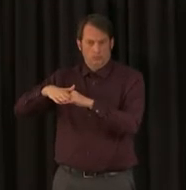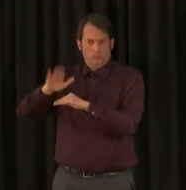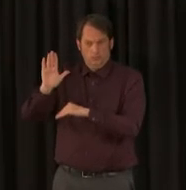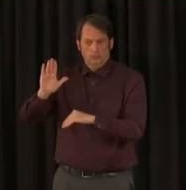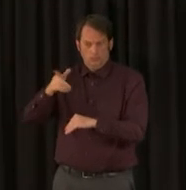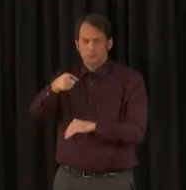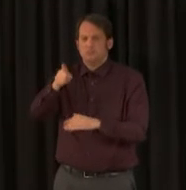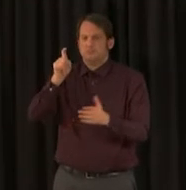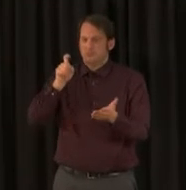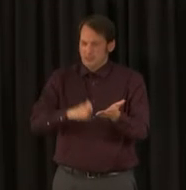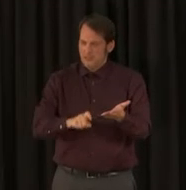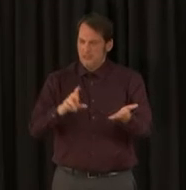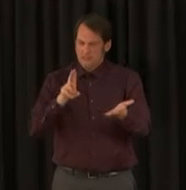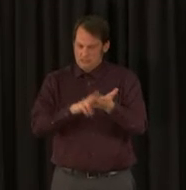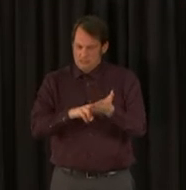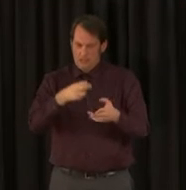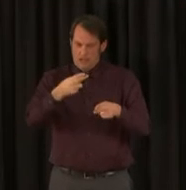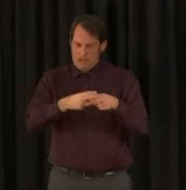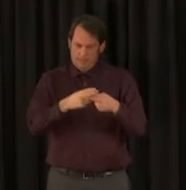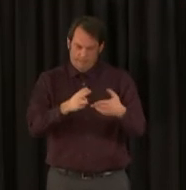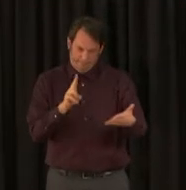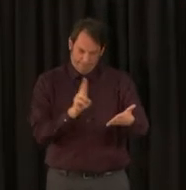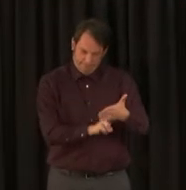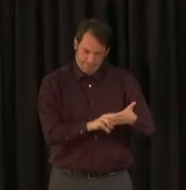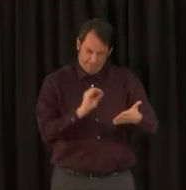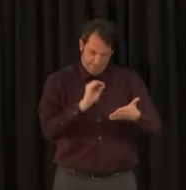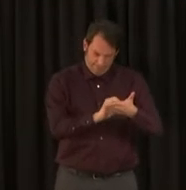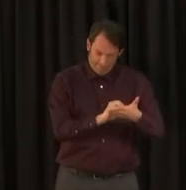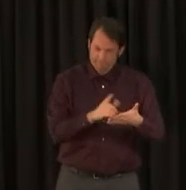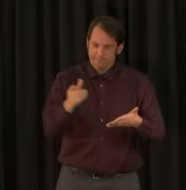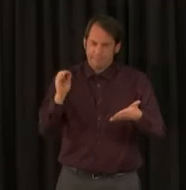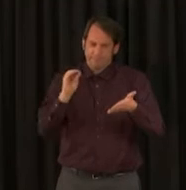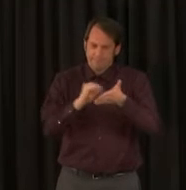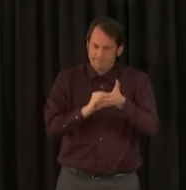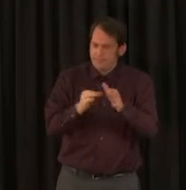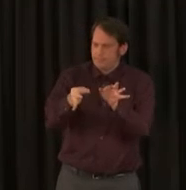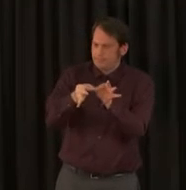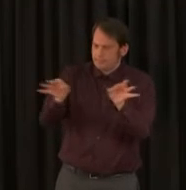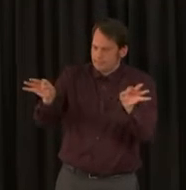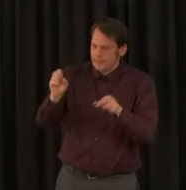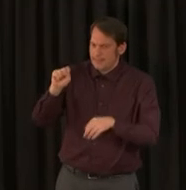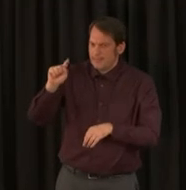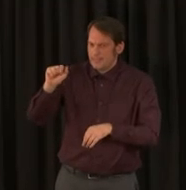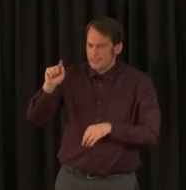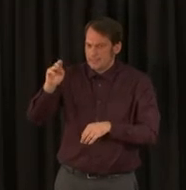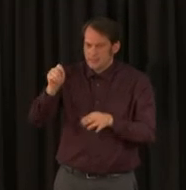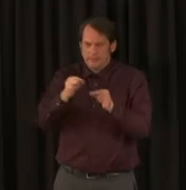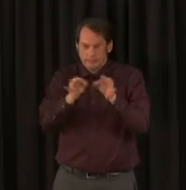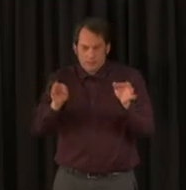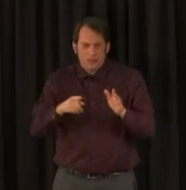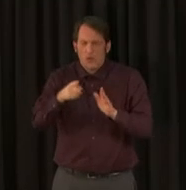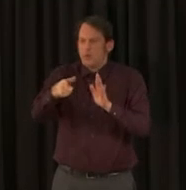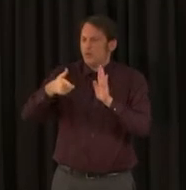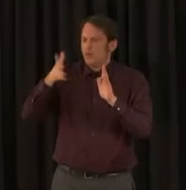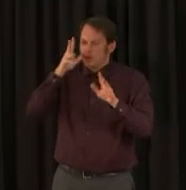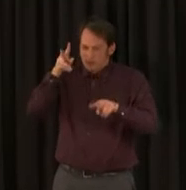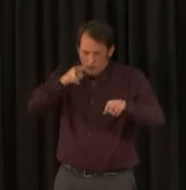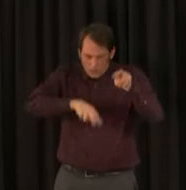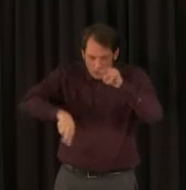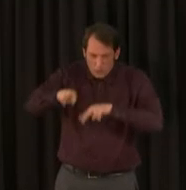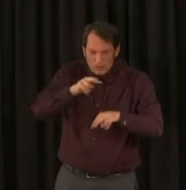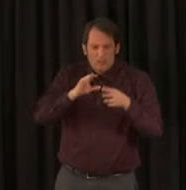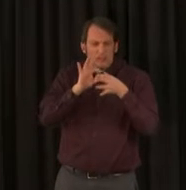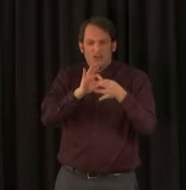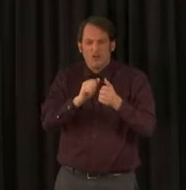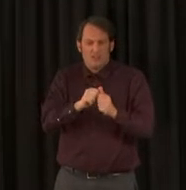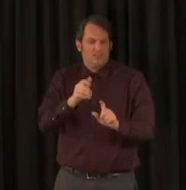they're QuickBooks statements, whether they're compiled statements, whether they are reviewed quality financial statements prepared by